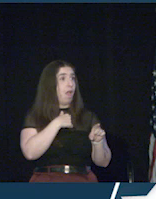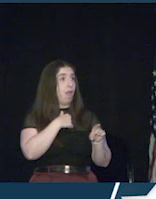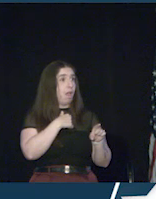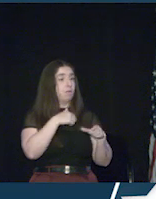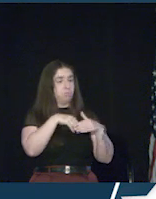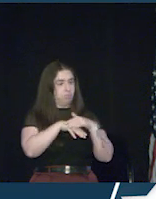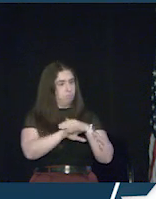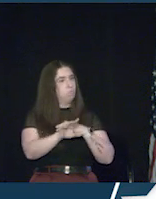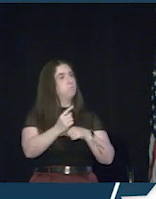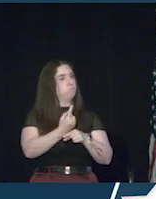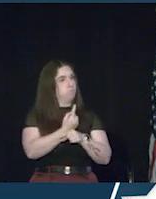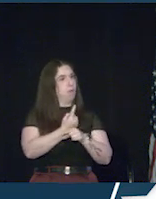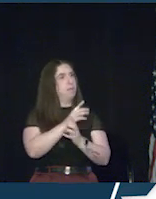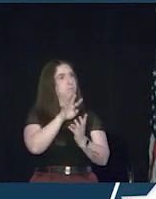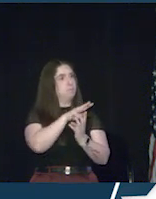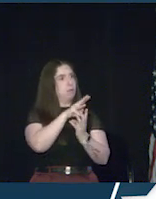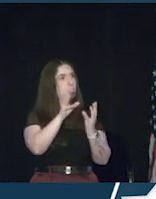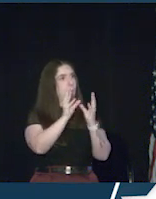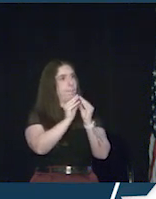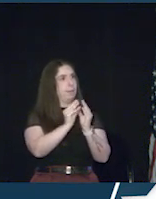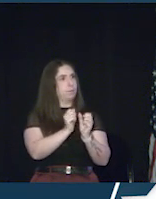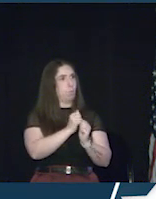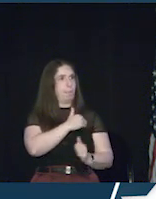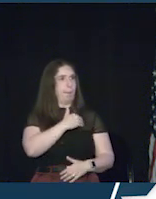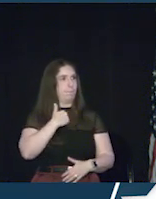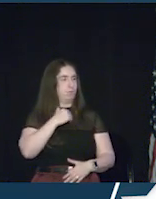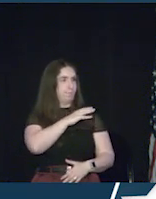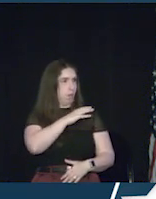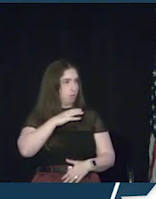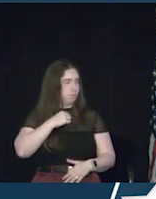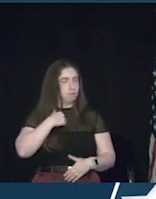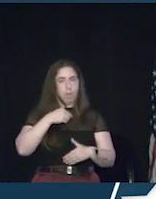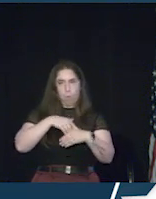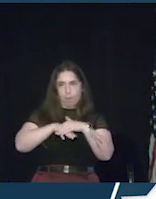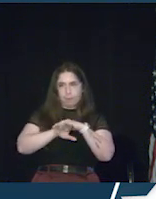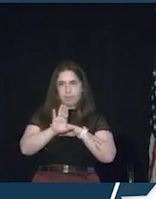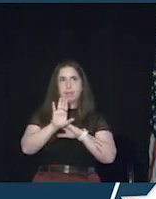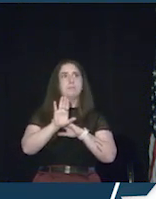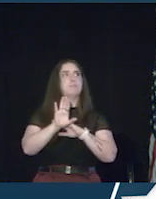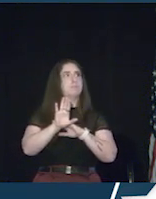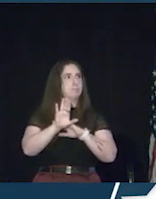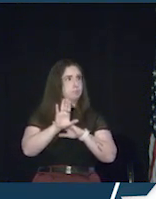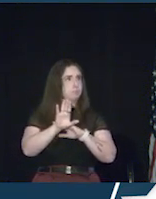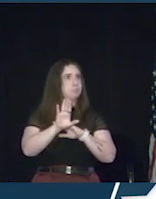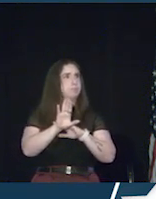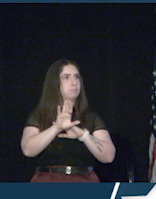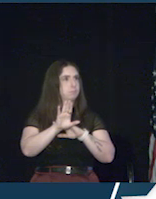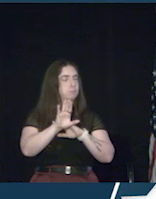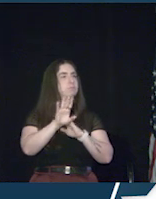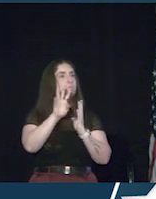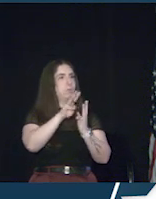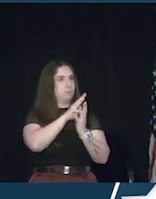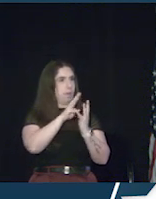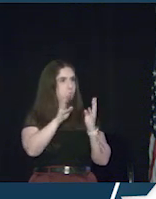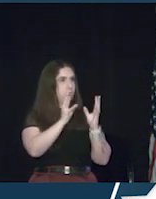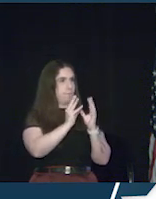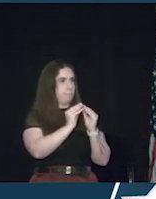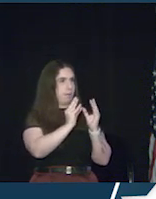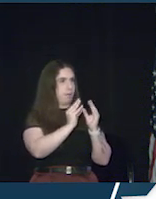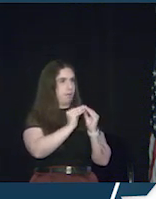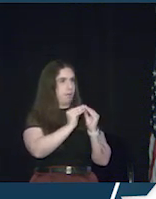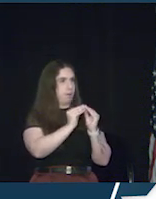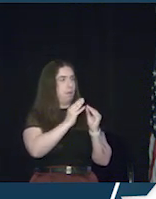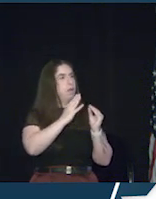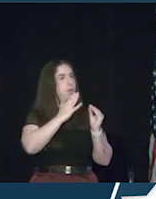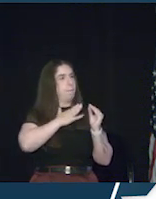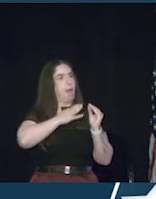scheduled meetings with members of Congress, I walk into my scheduled meetings with my head held